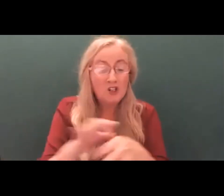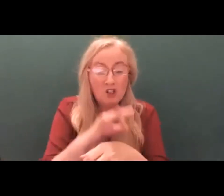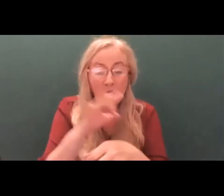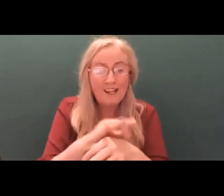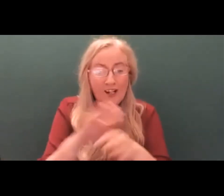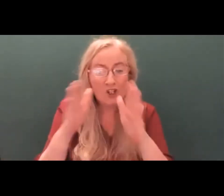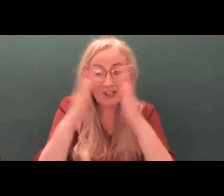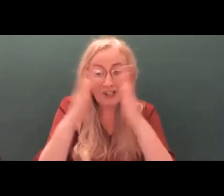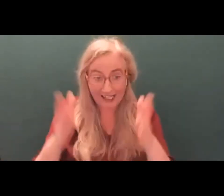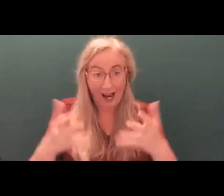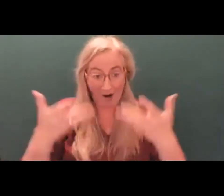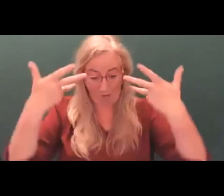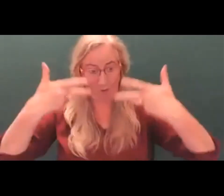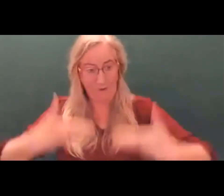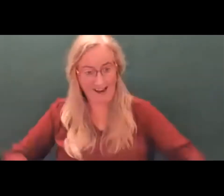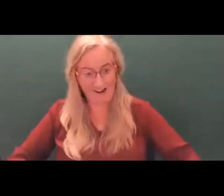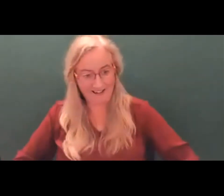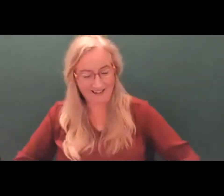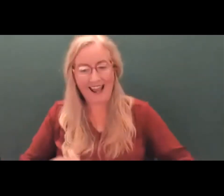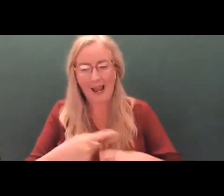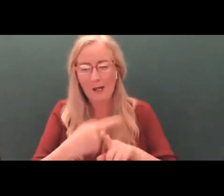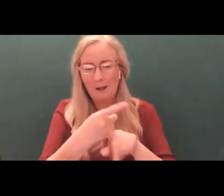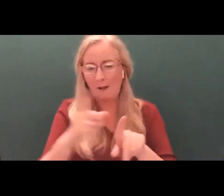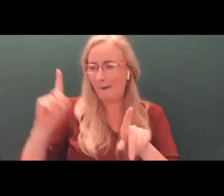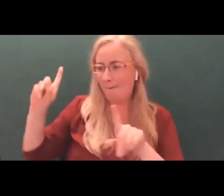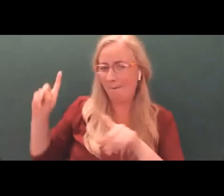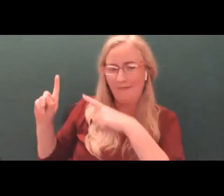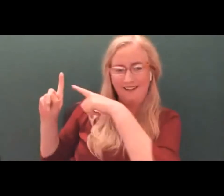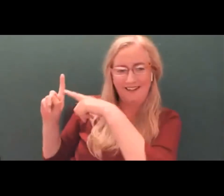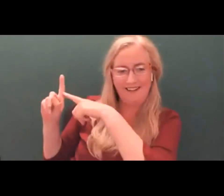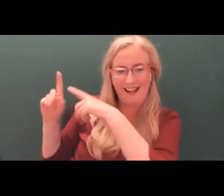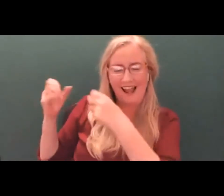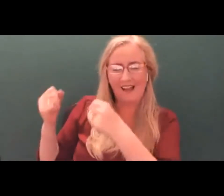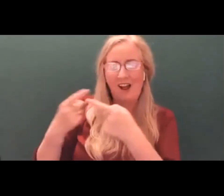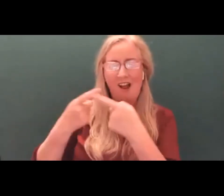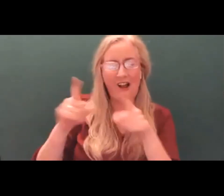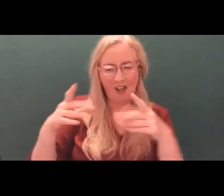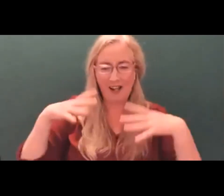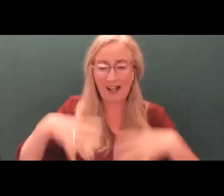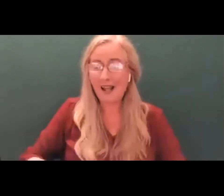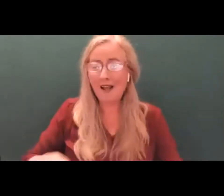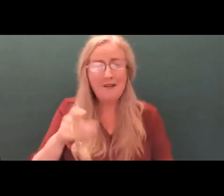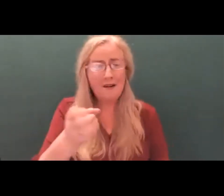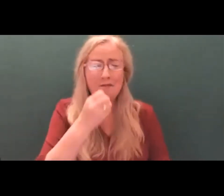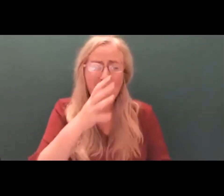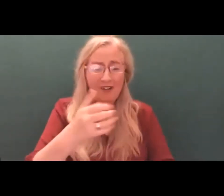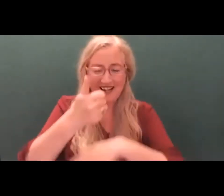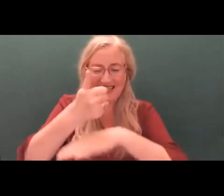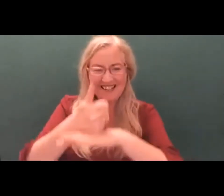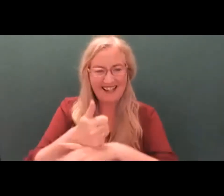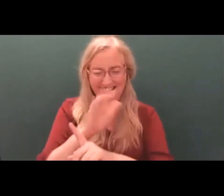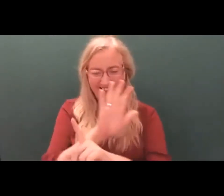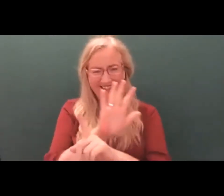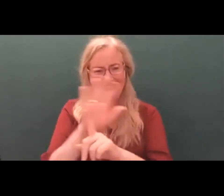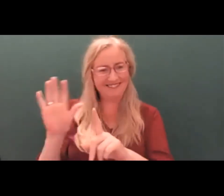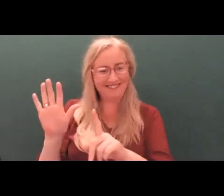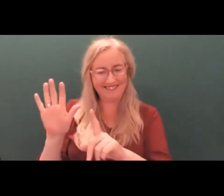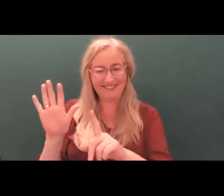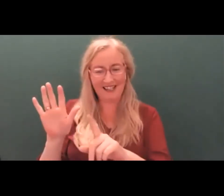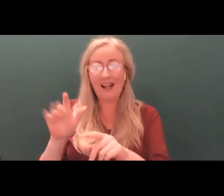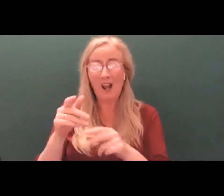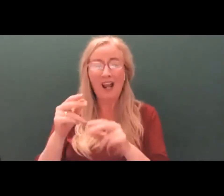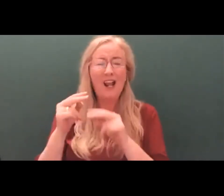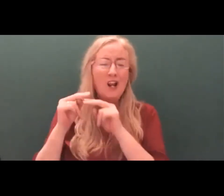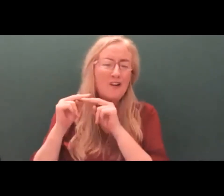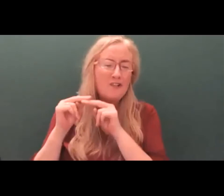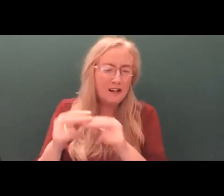wearing one costume and with a mannequin behind her wearing another. Again, a lovely setting. It was a fairly traditional